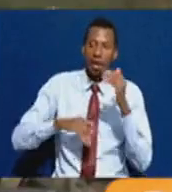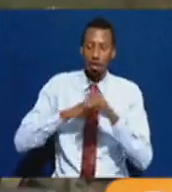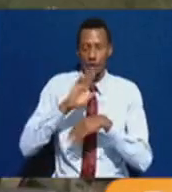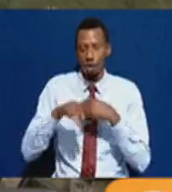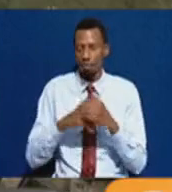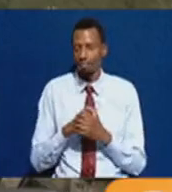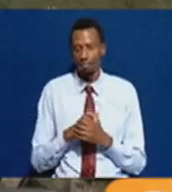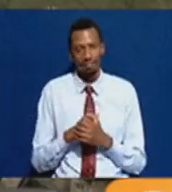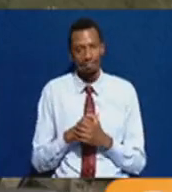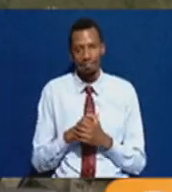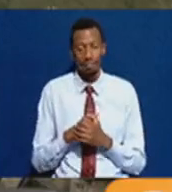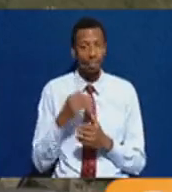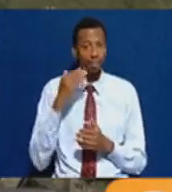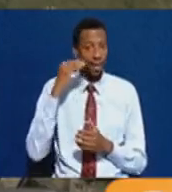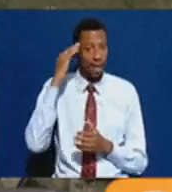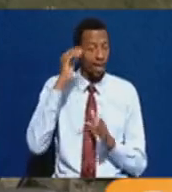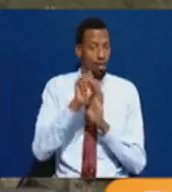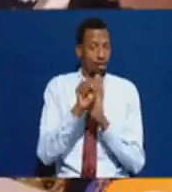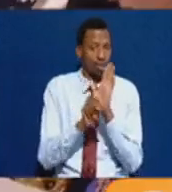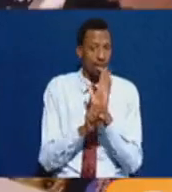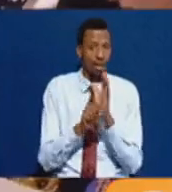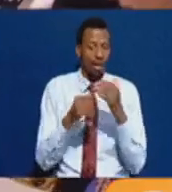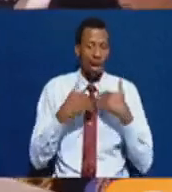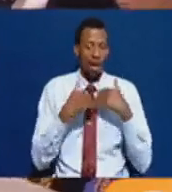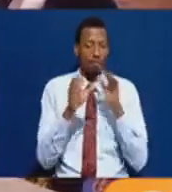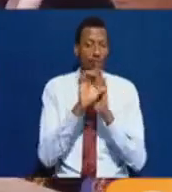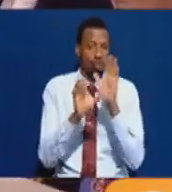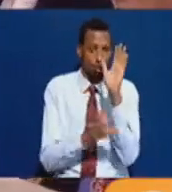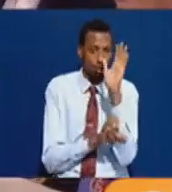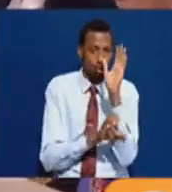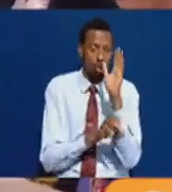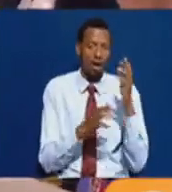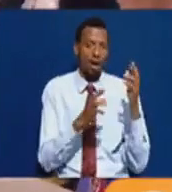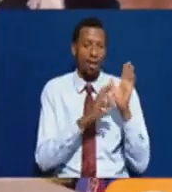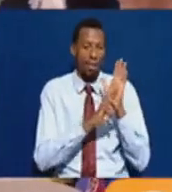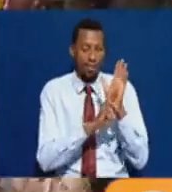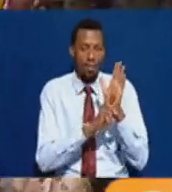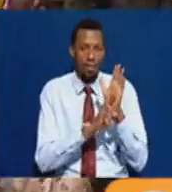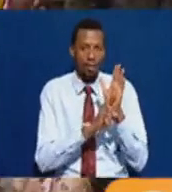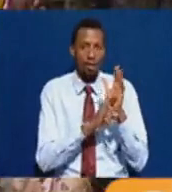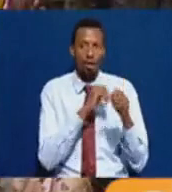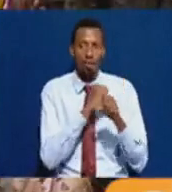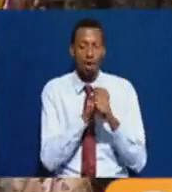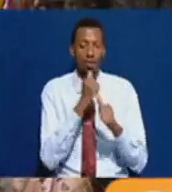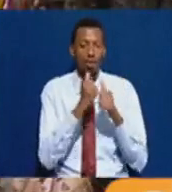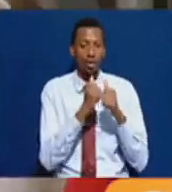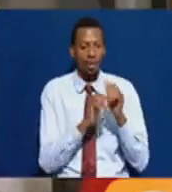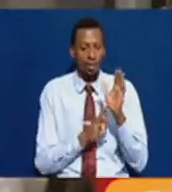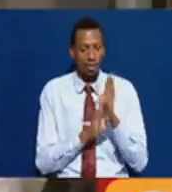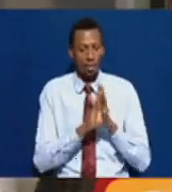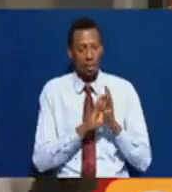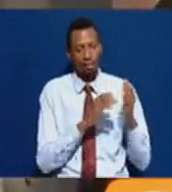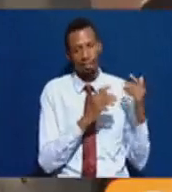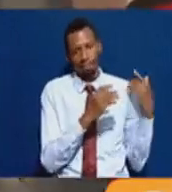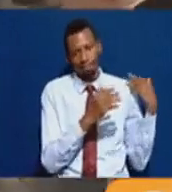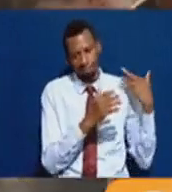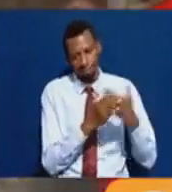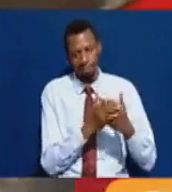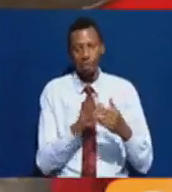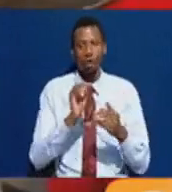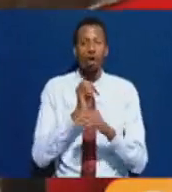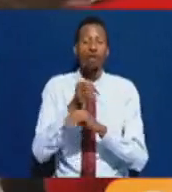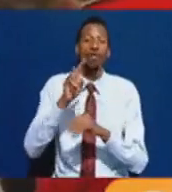the monarch undertakes constitutional and representational duties which have developed over 1,000 years of history.